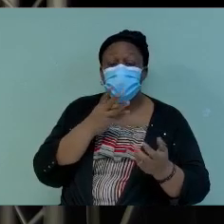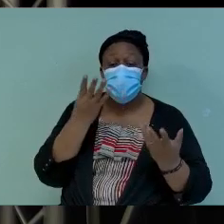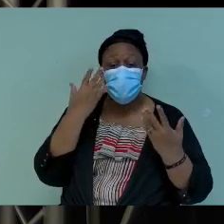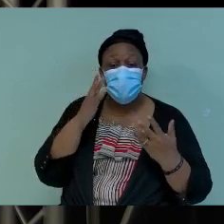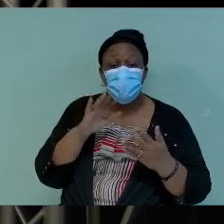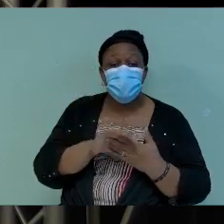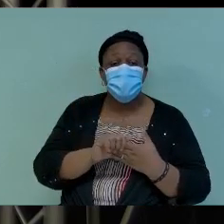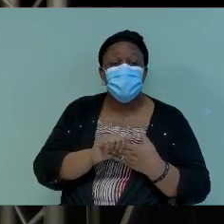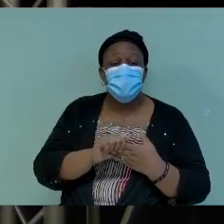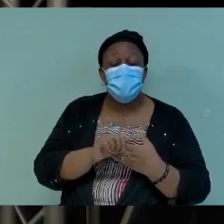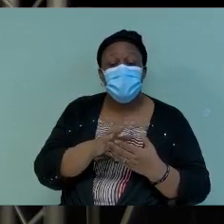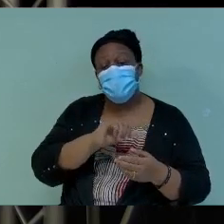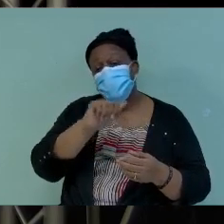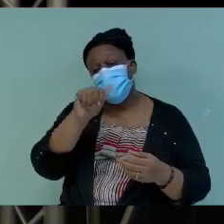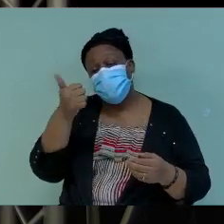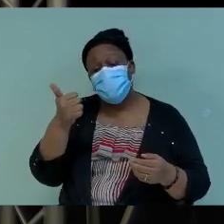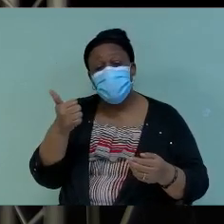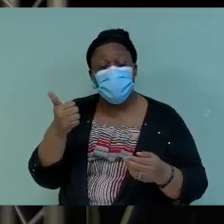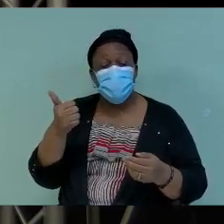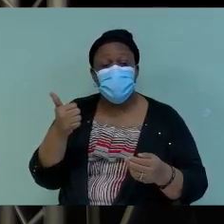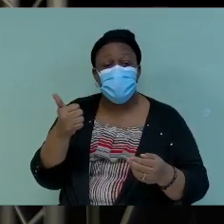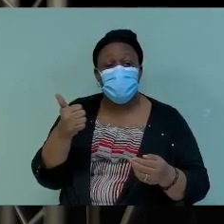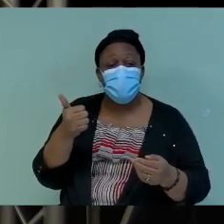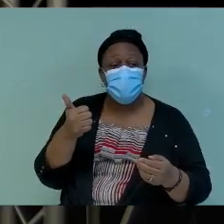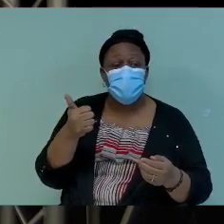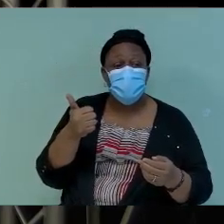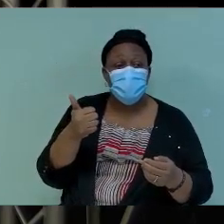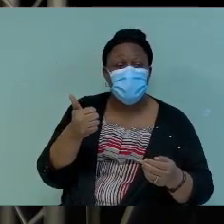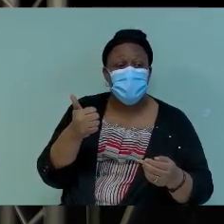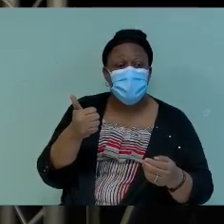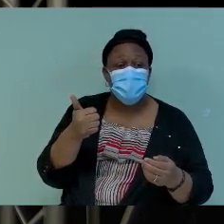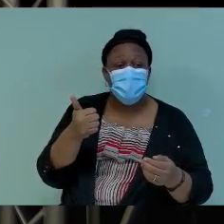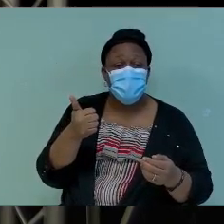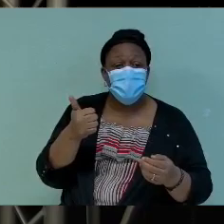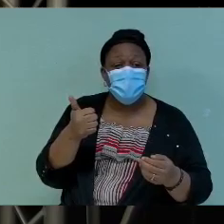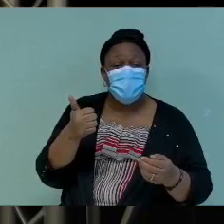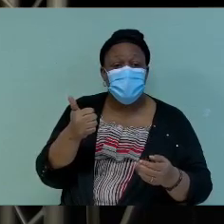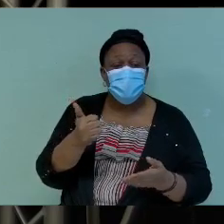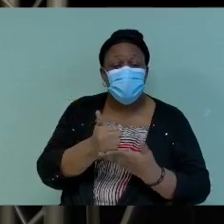The EOC on Nevis would have processed a total of